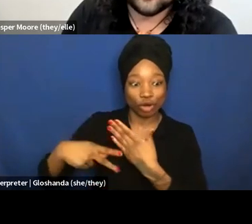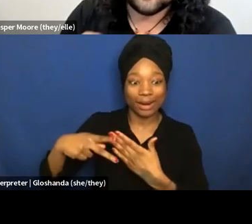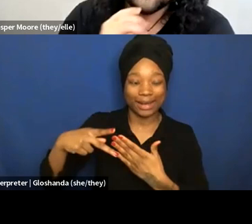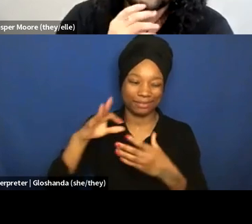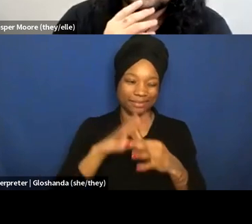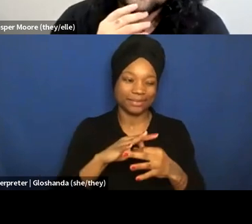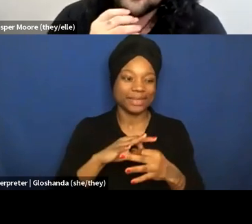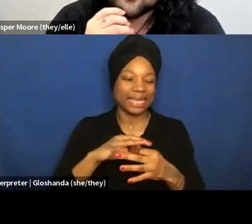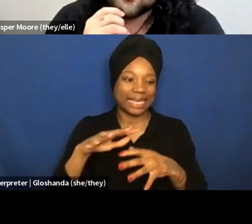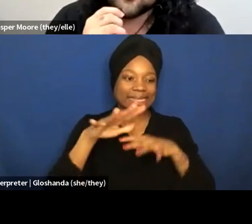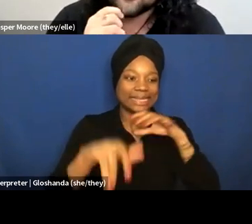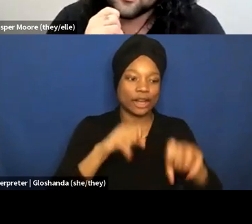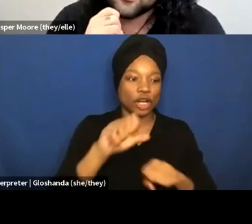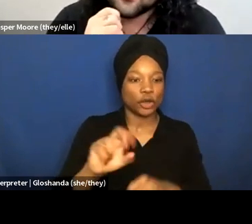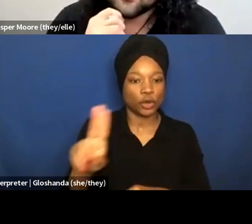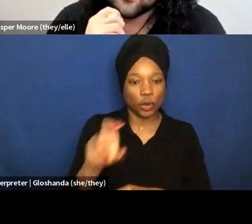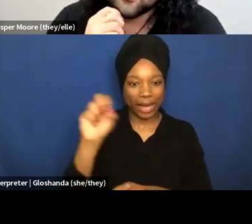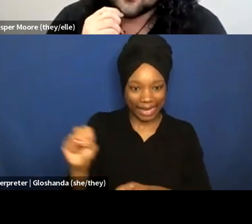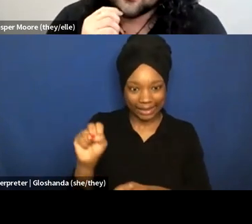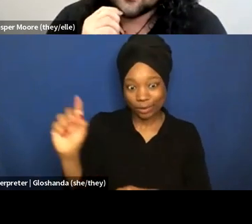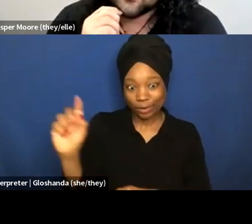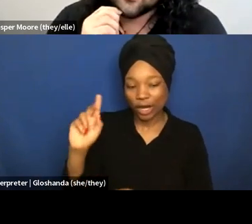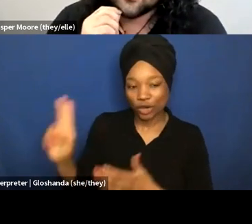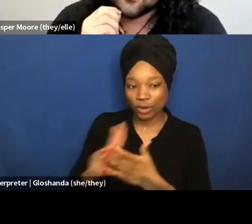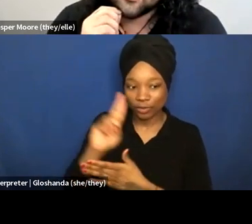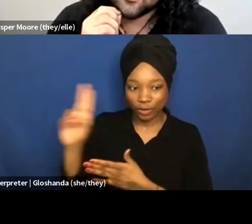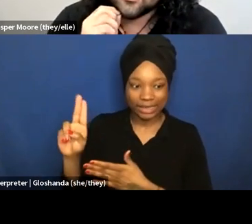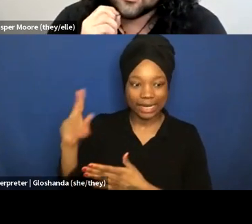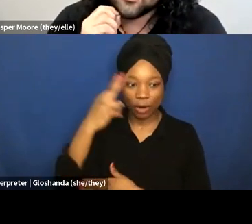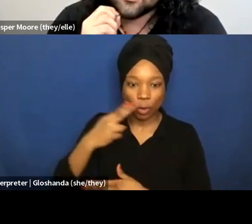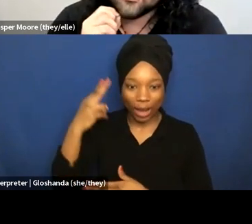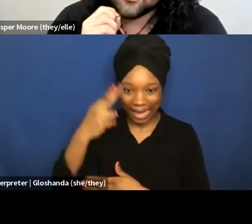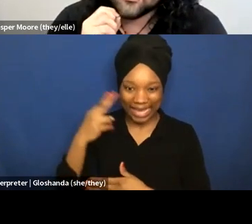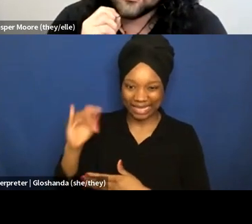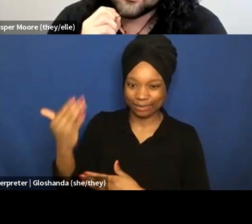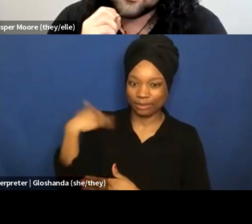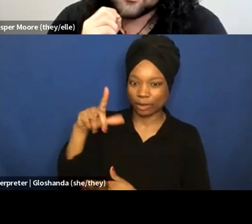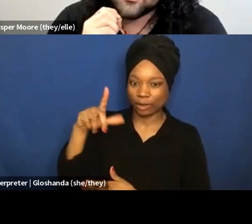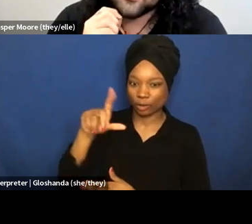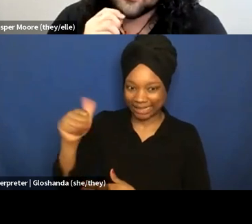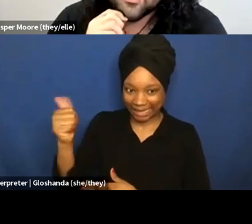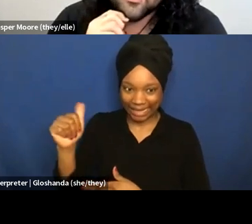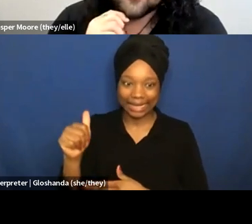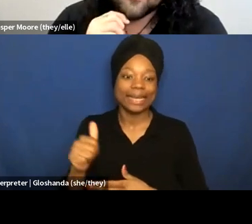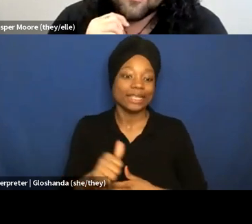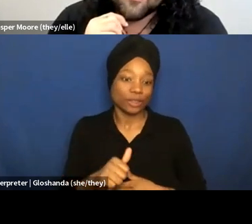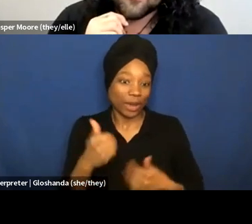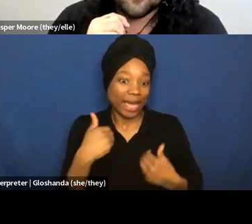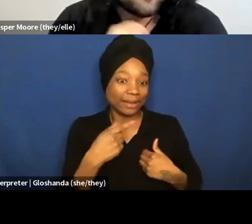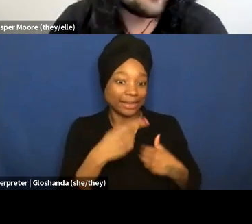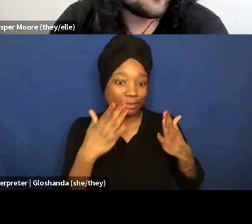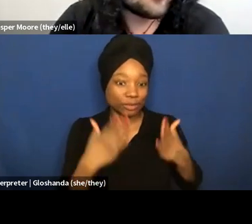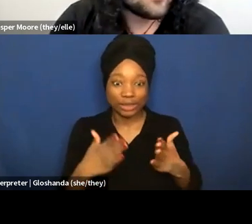in 2010 at the University of Hawaii at Manoa. So a program run by Kanaka Male Wahine, so